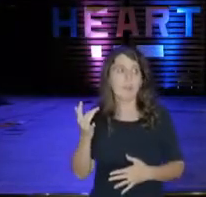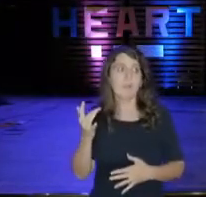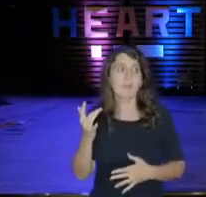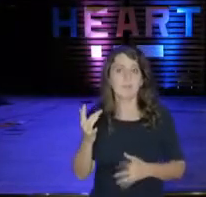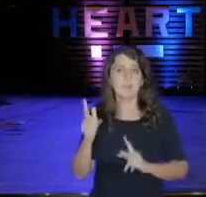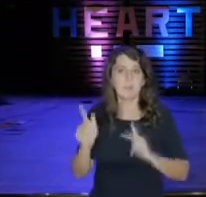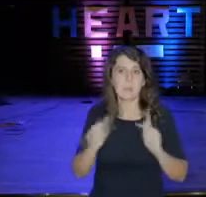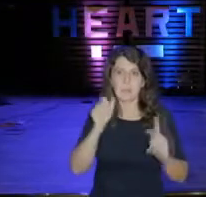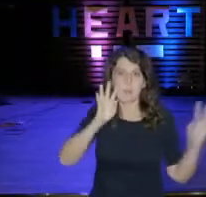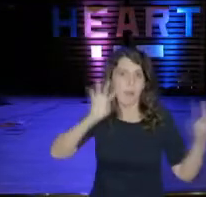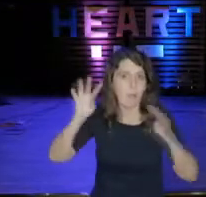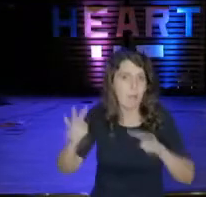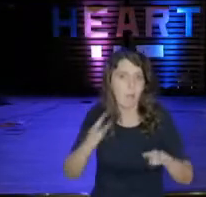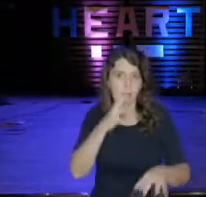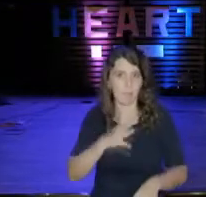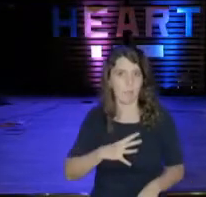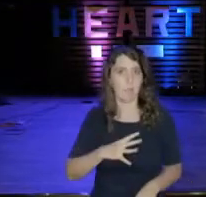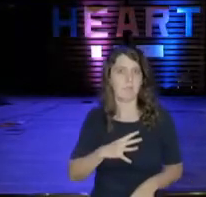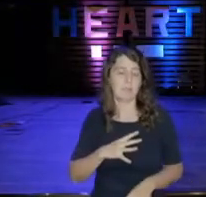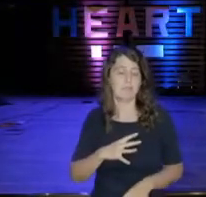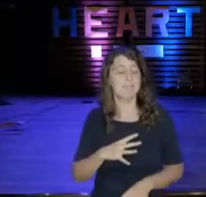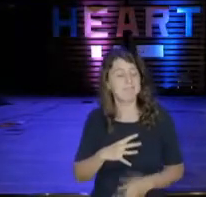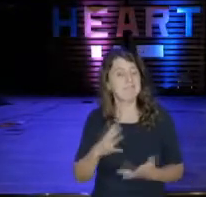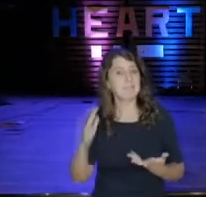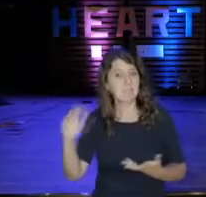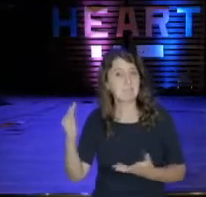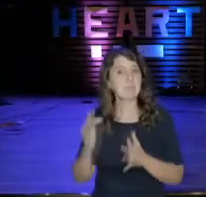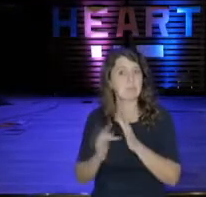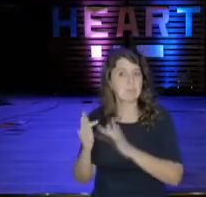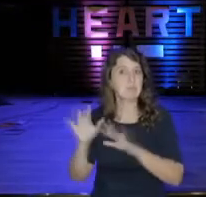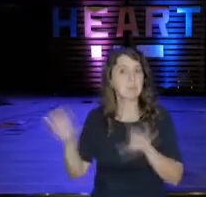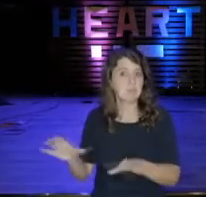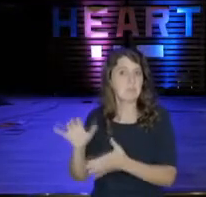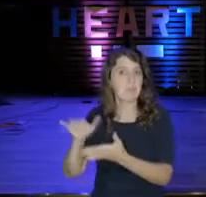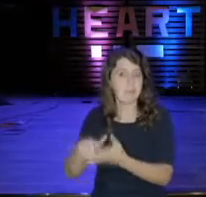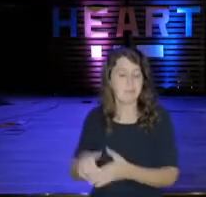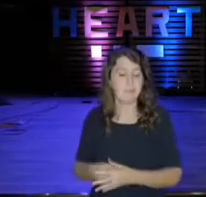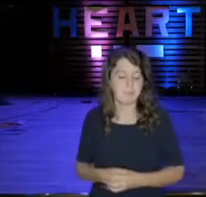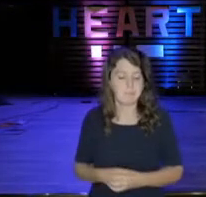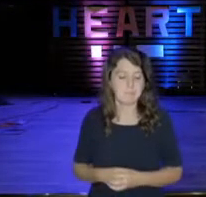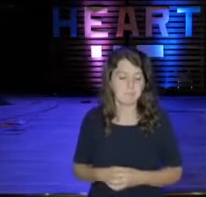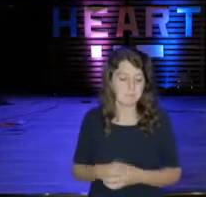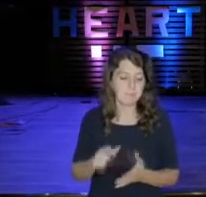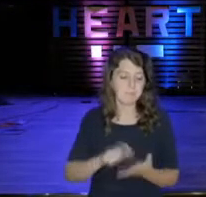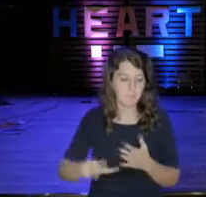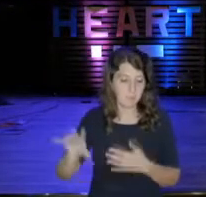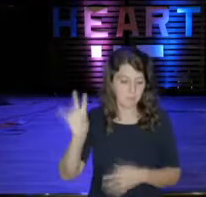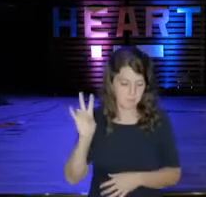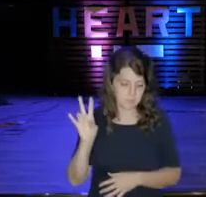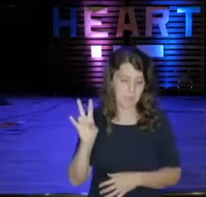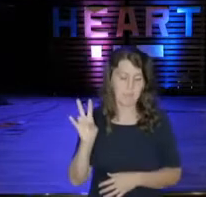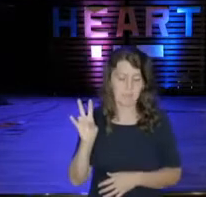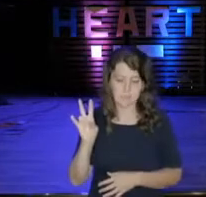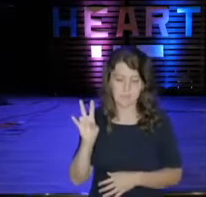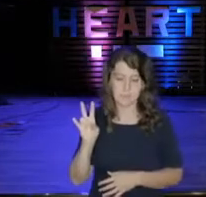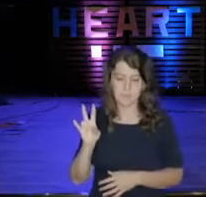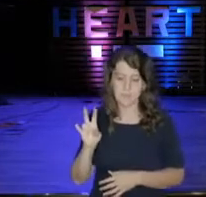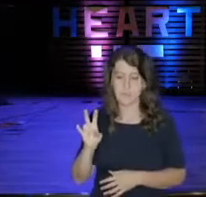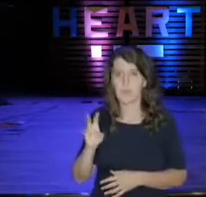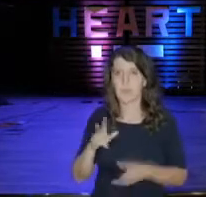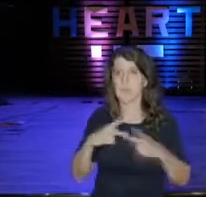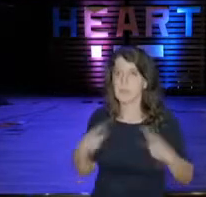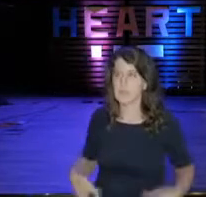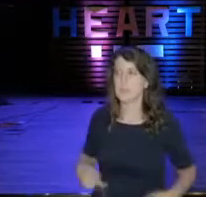her. That sounds about like Jesus. Verse 7, they keep demanding an answer. They're